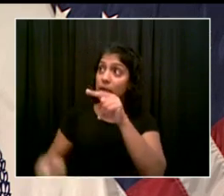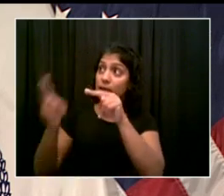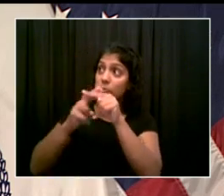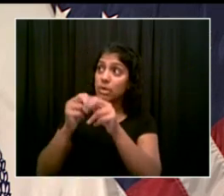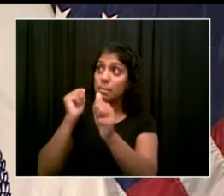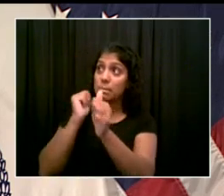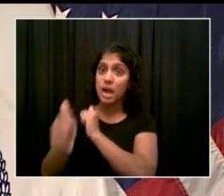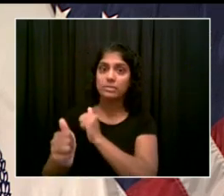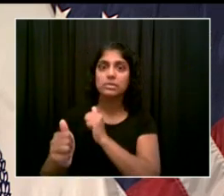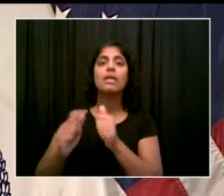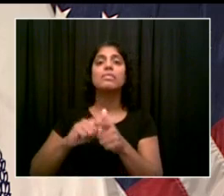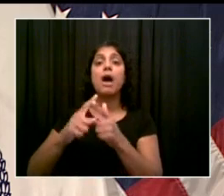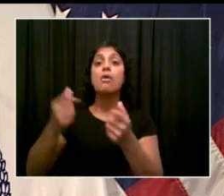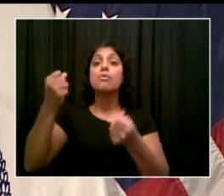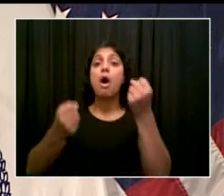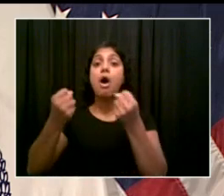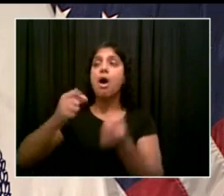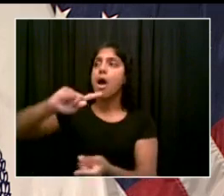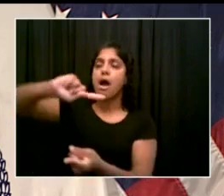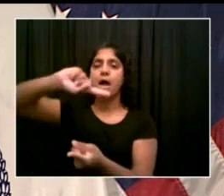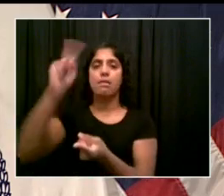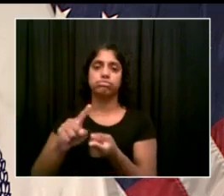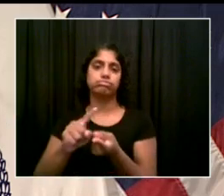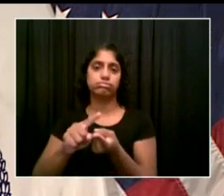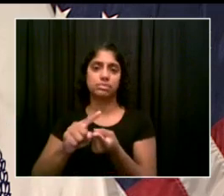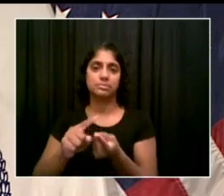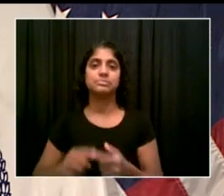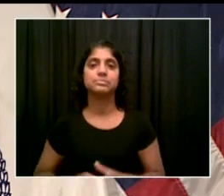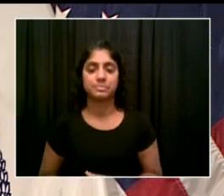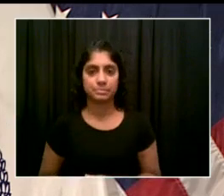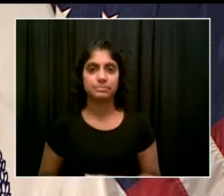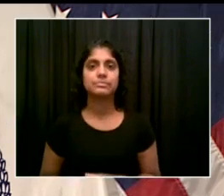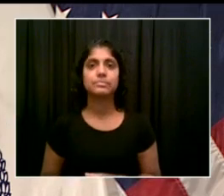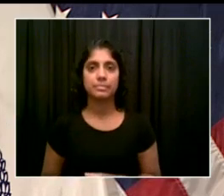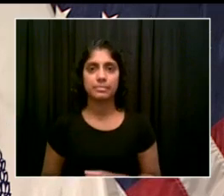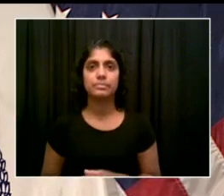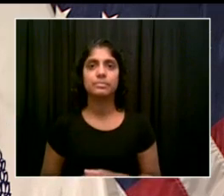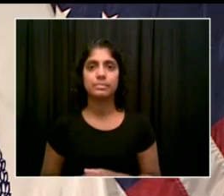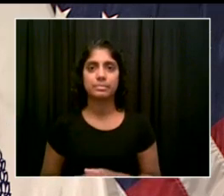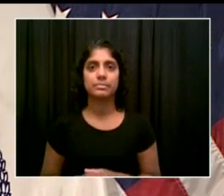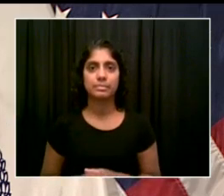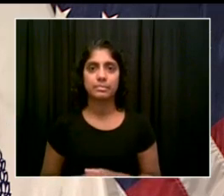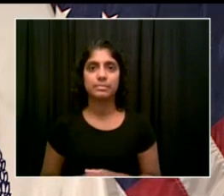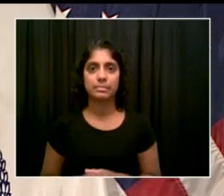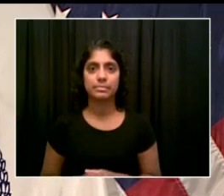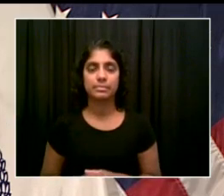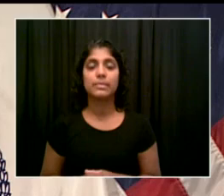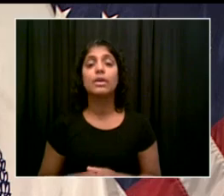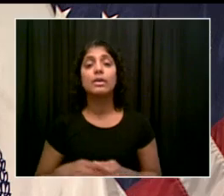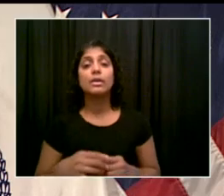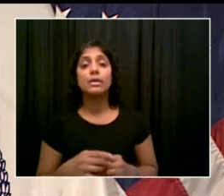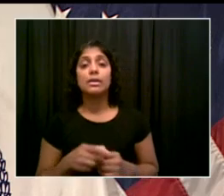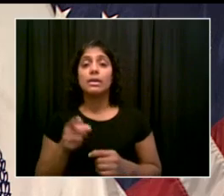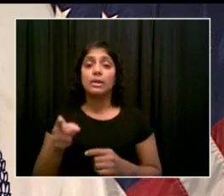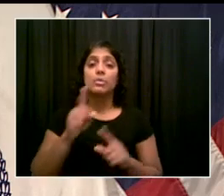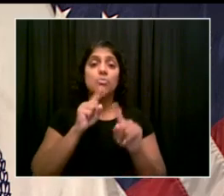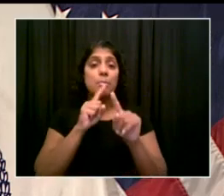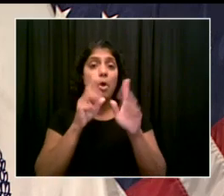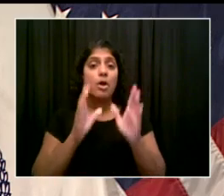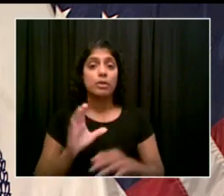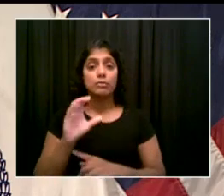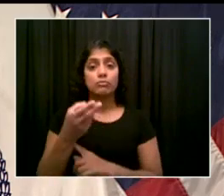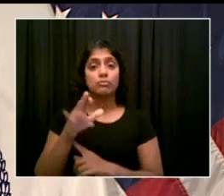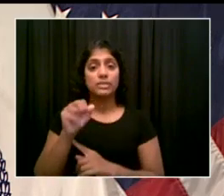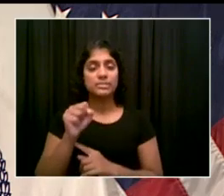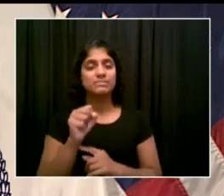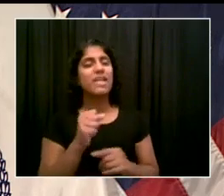Hi, Mr. Mayor. How are you? Good, Chris. How you been? I'm good. As you know, the focus of this entire briefing